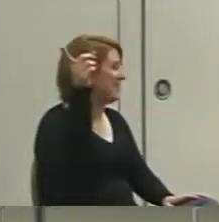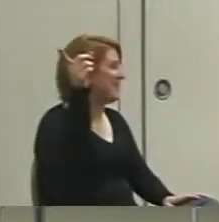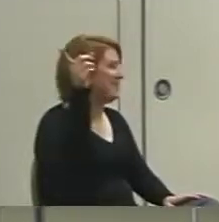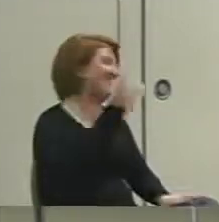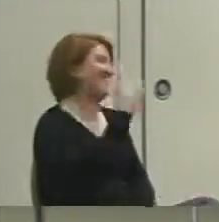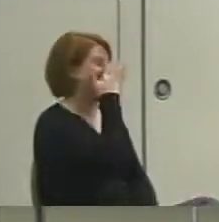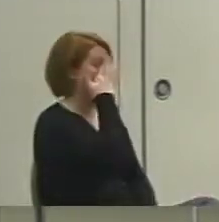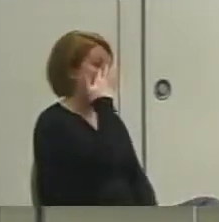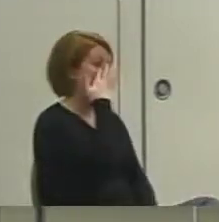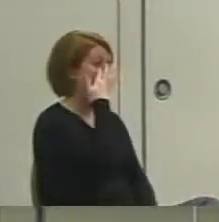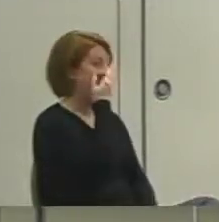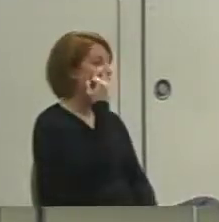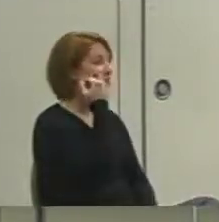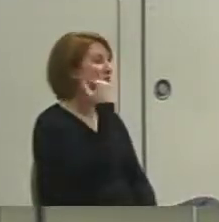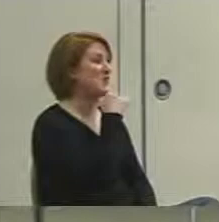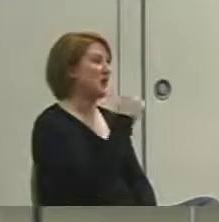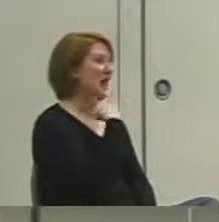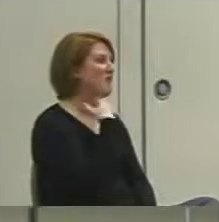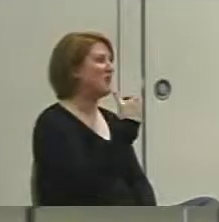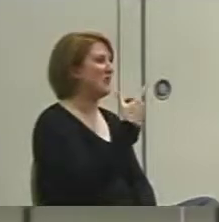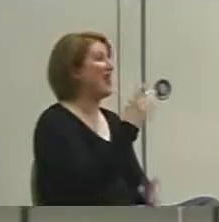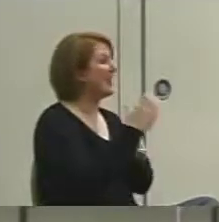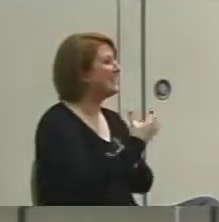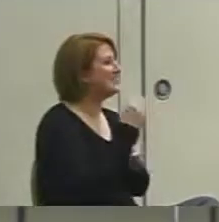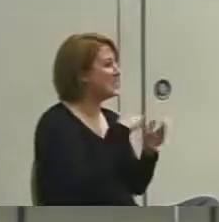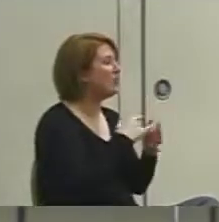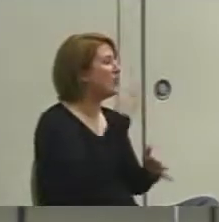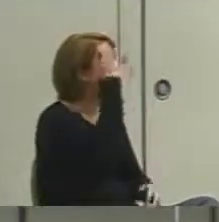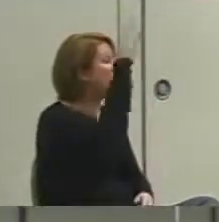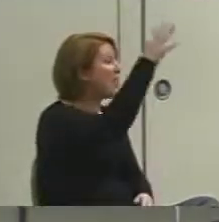So if you don't have a case study, you can make one up during break.